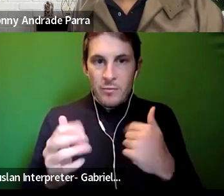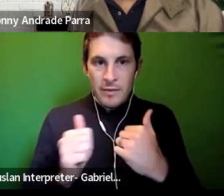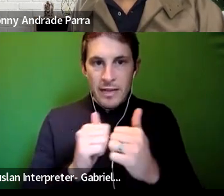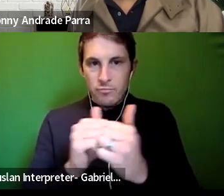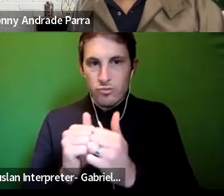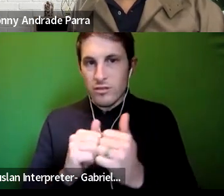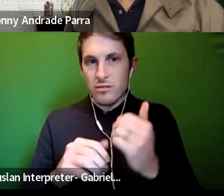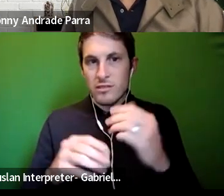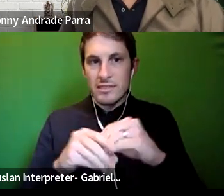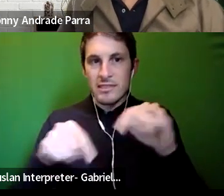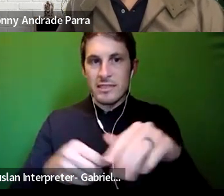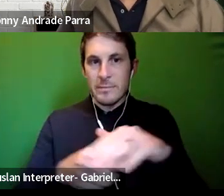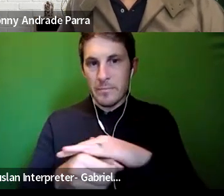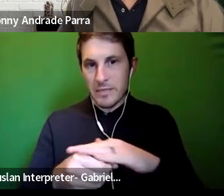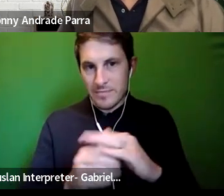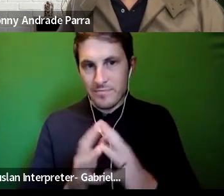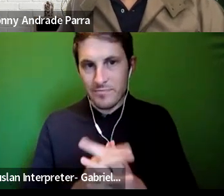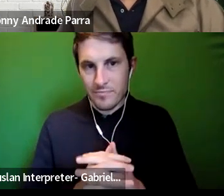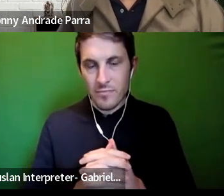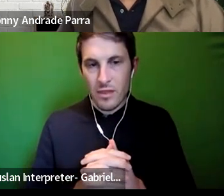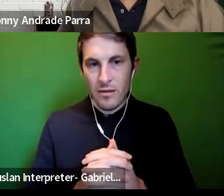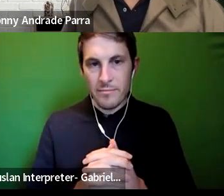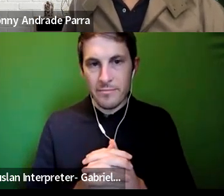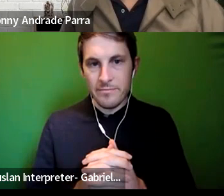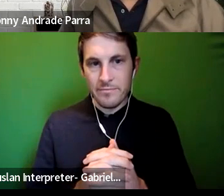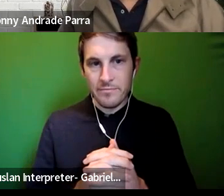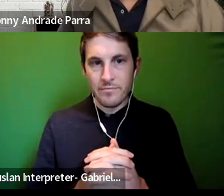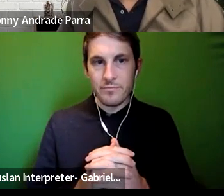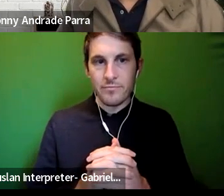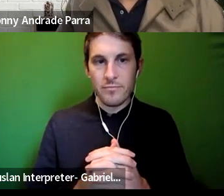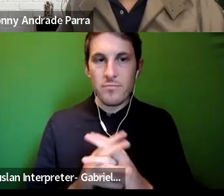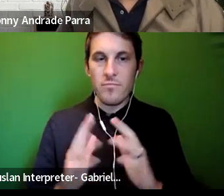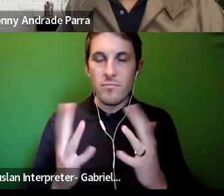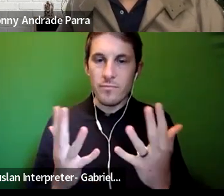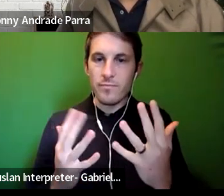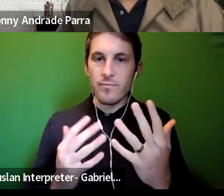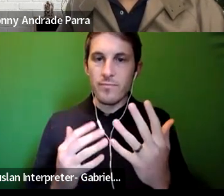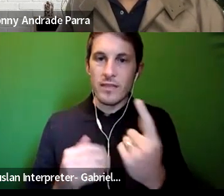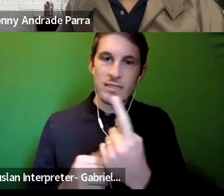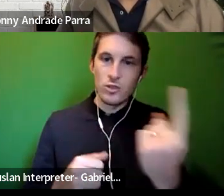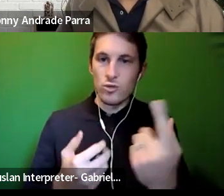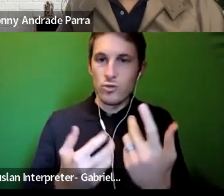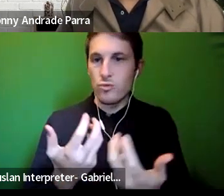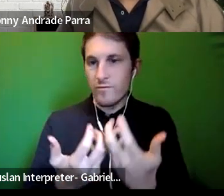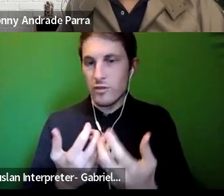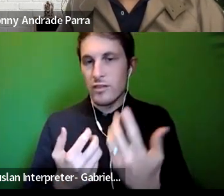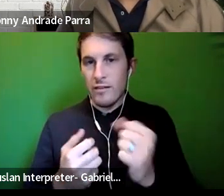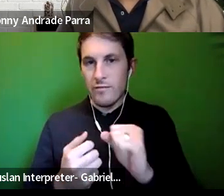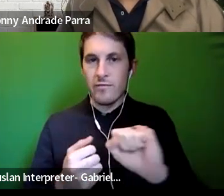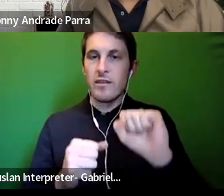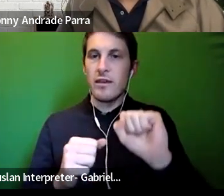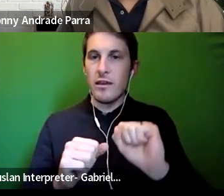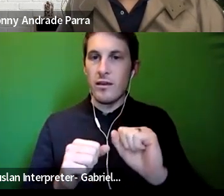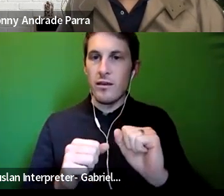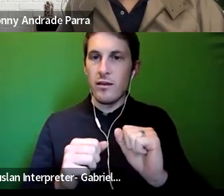space? Look, each institution has developed their own way of